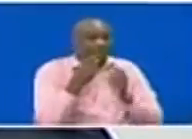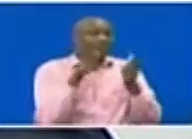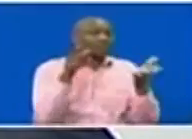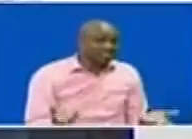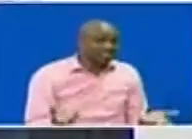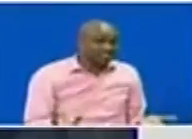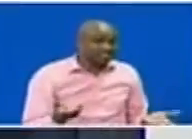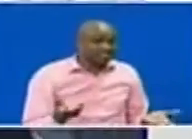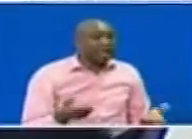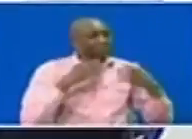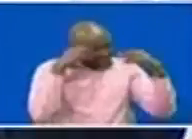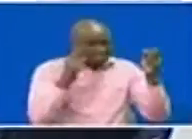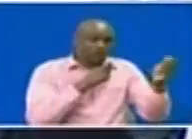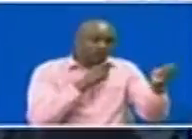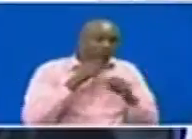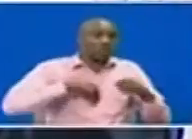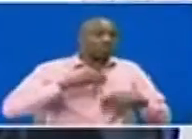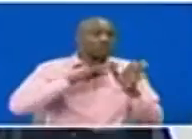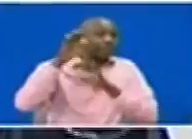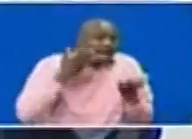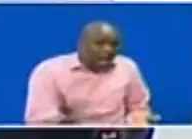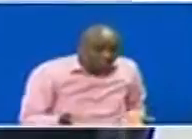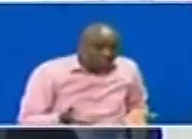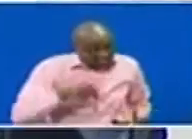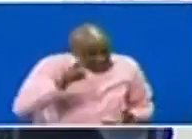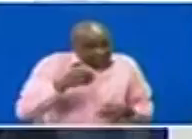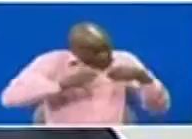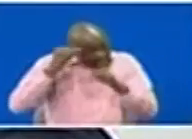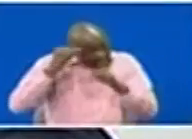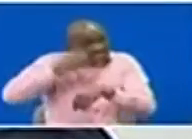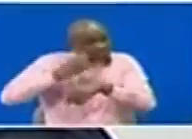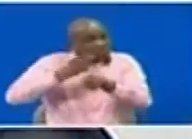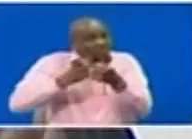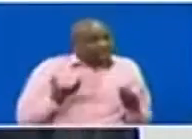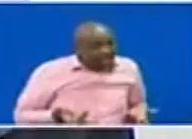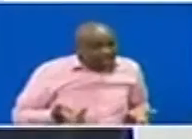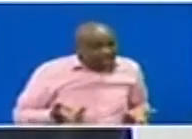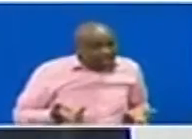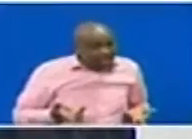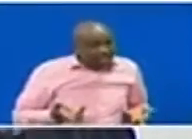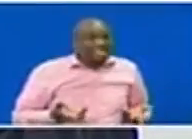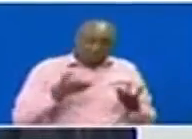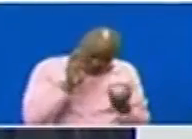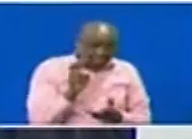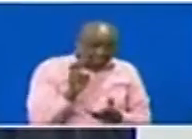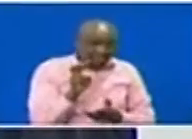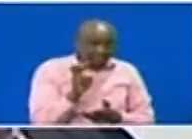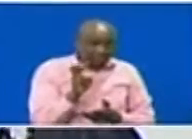it? How can the President control Parliament, which is an independent institution? It should have its own